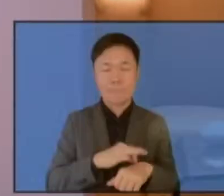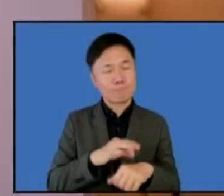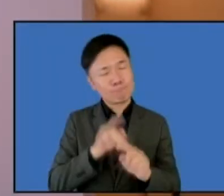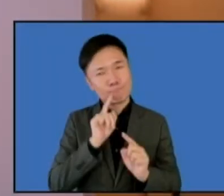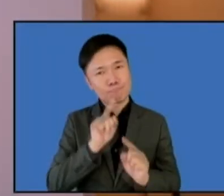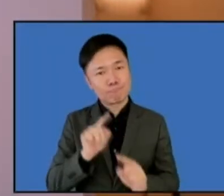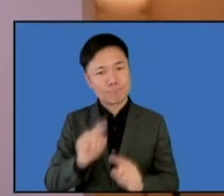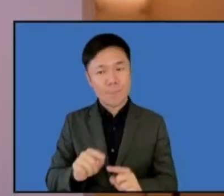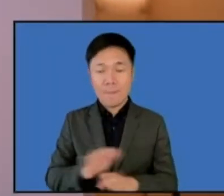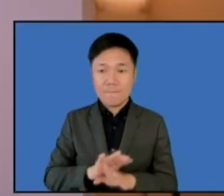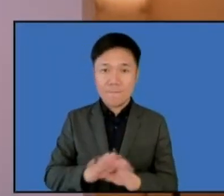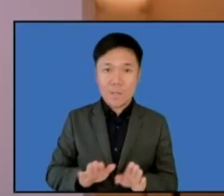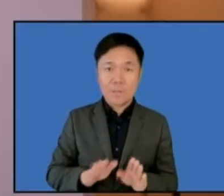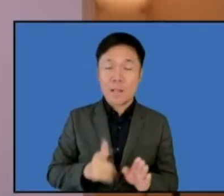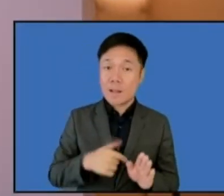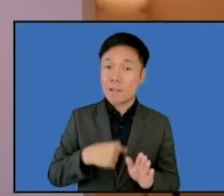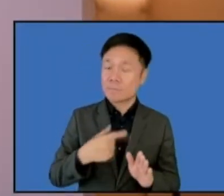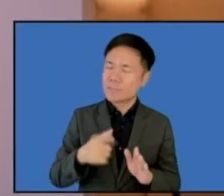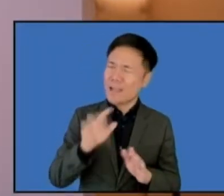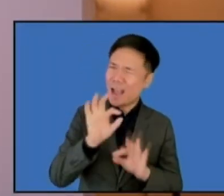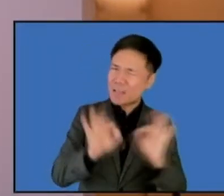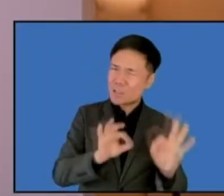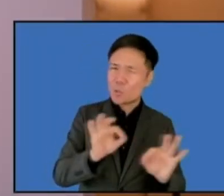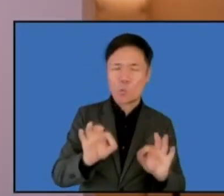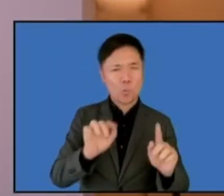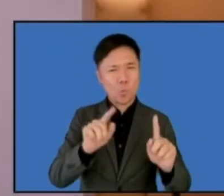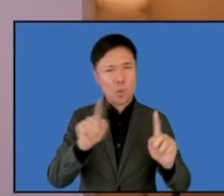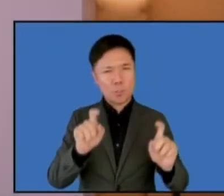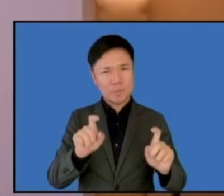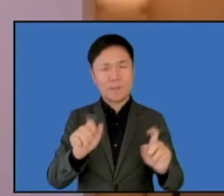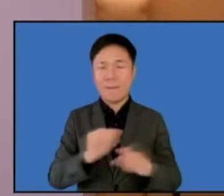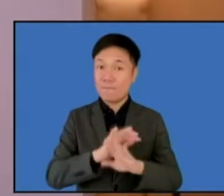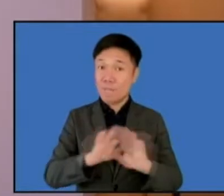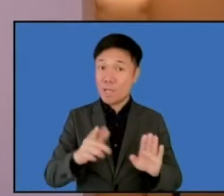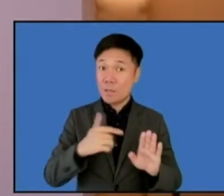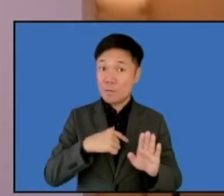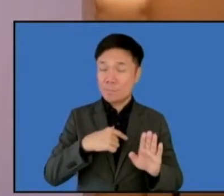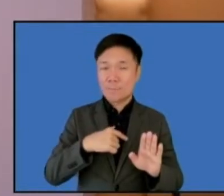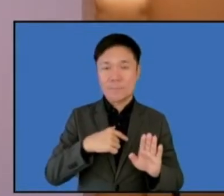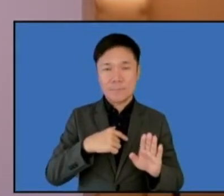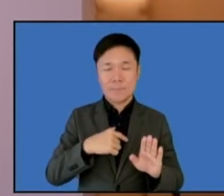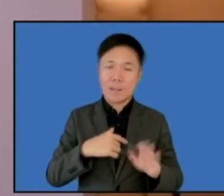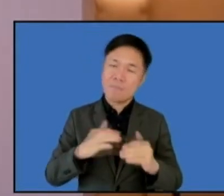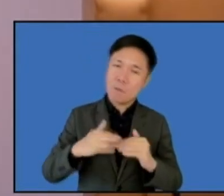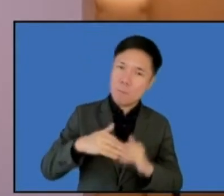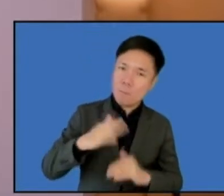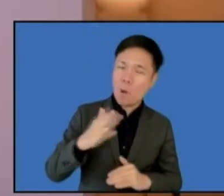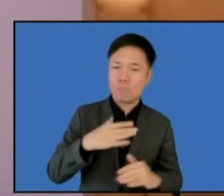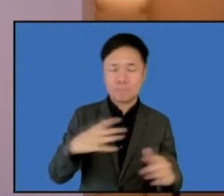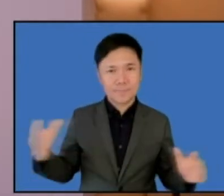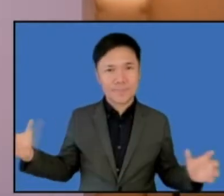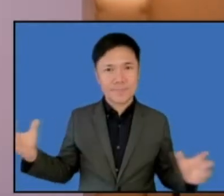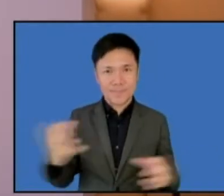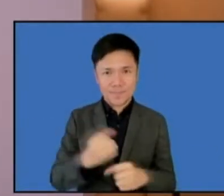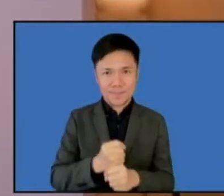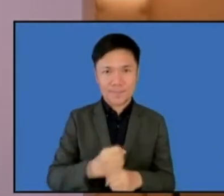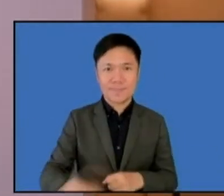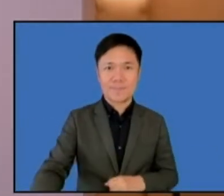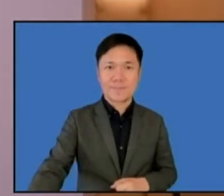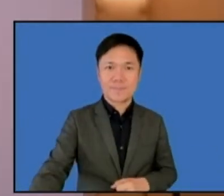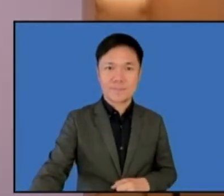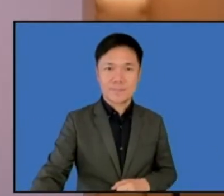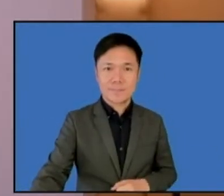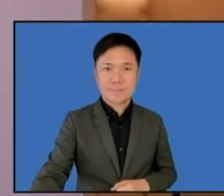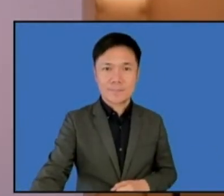And I will ask a specific set of questions and we'll come back with a set of a summing up question with a shorter time